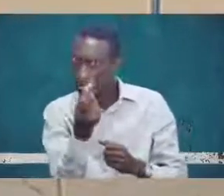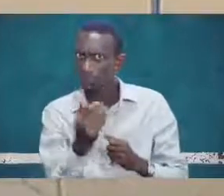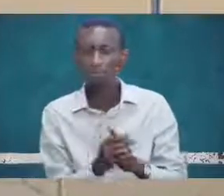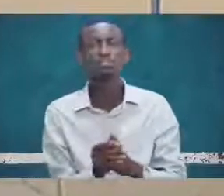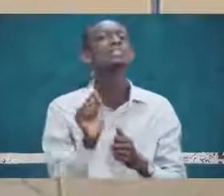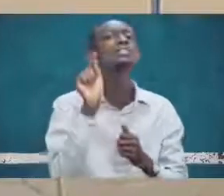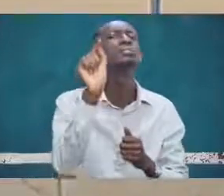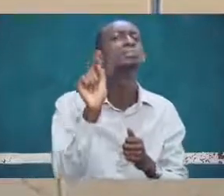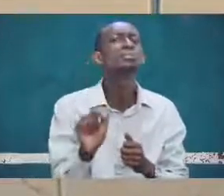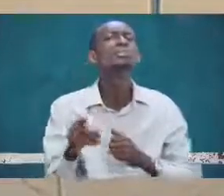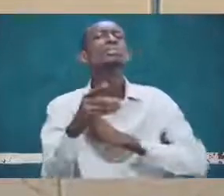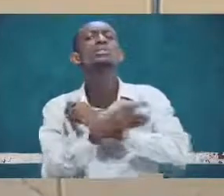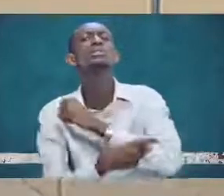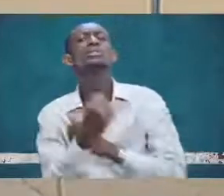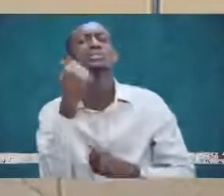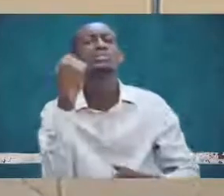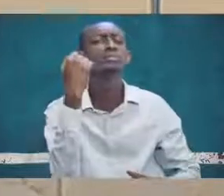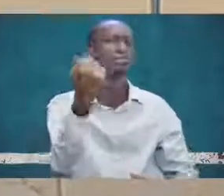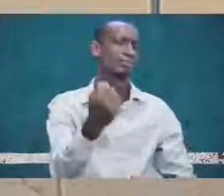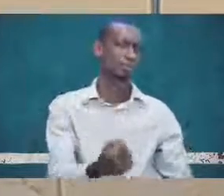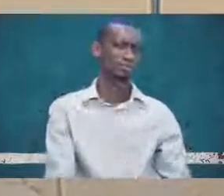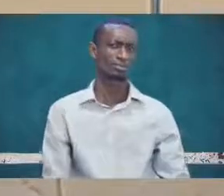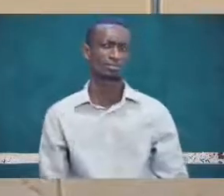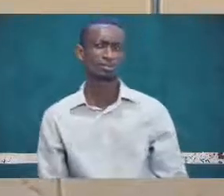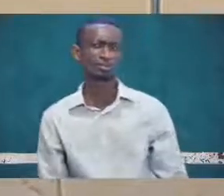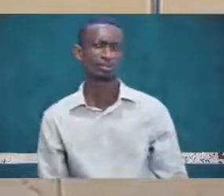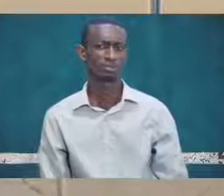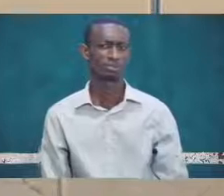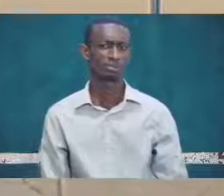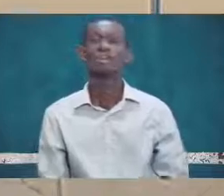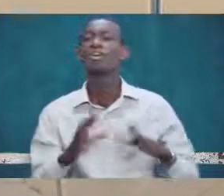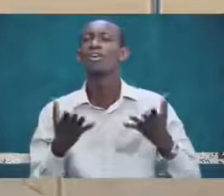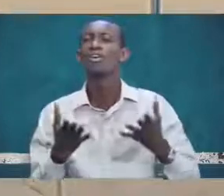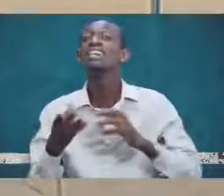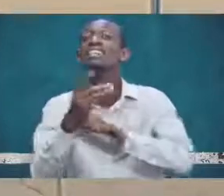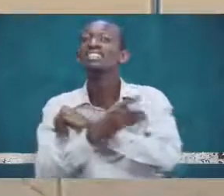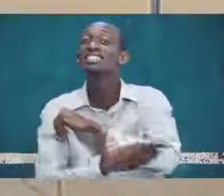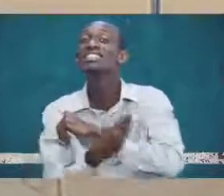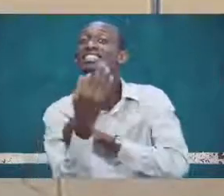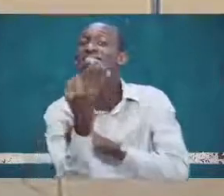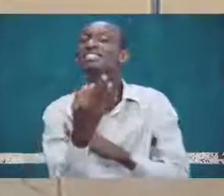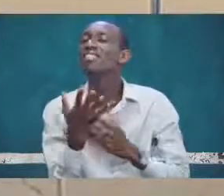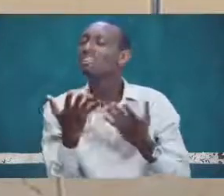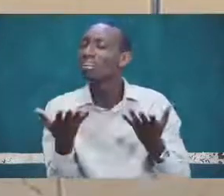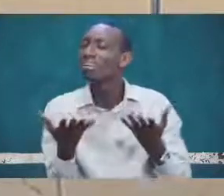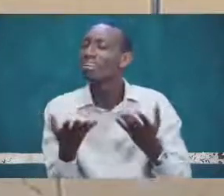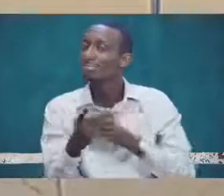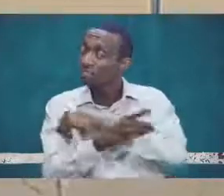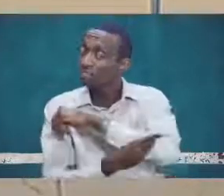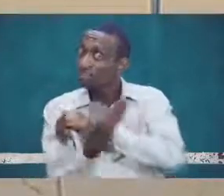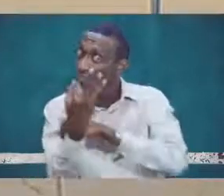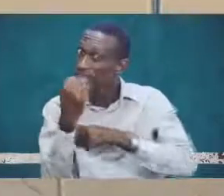You divide the 5 days he works. What about 3 days? 3 days will